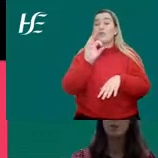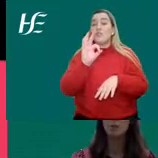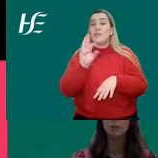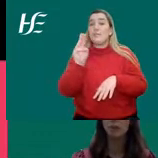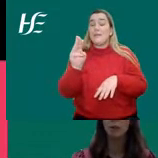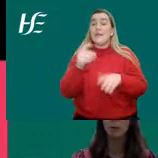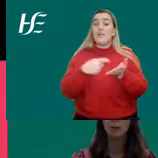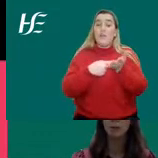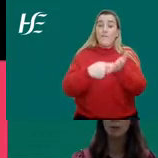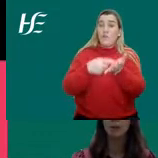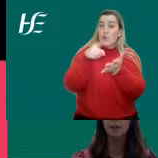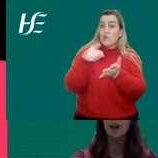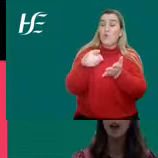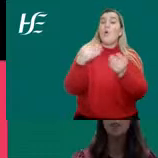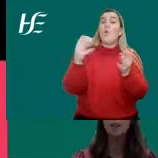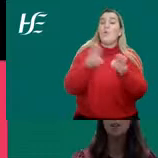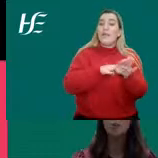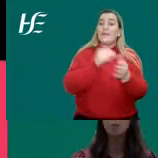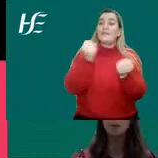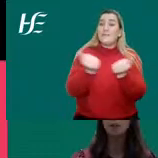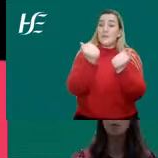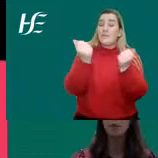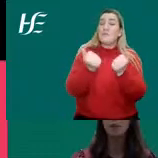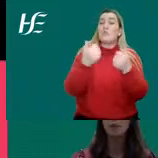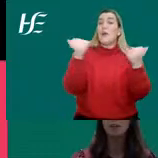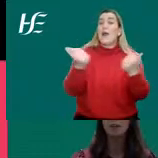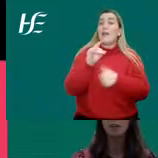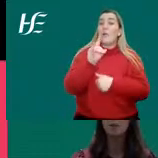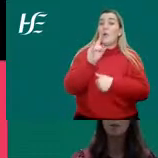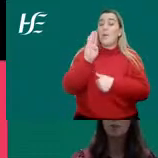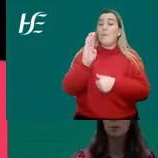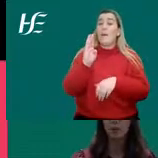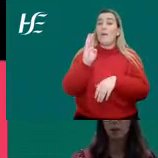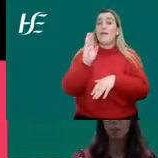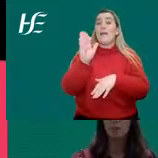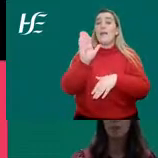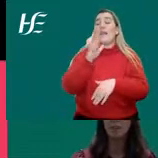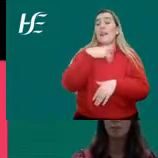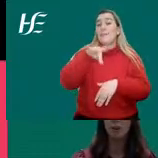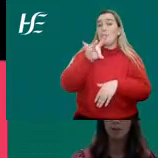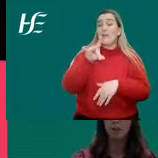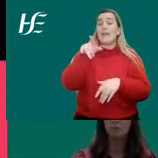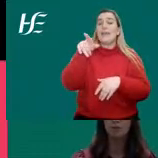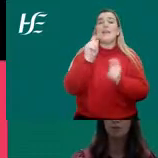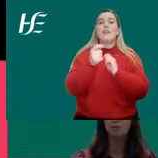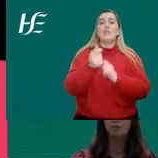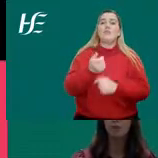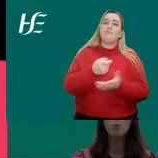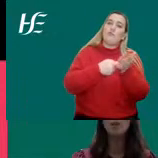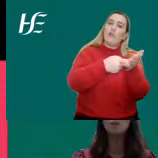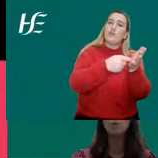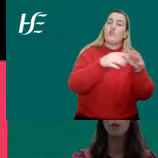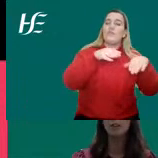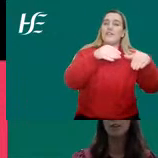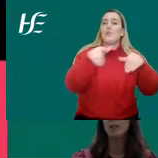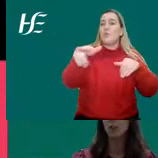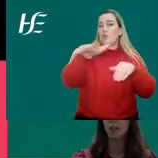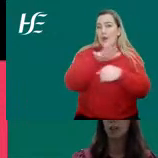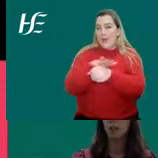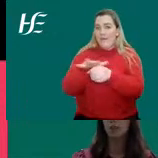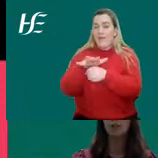a central referral hub in Limerick, and then you will be located to a physiotherapist in your area. We can